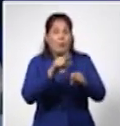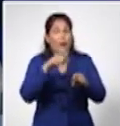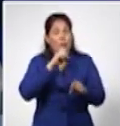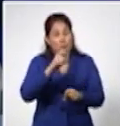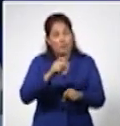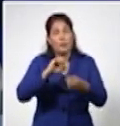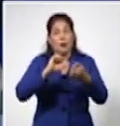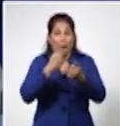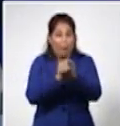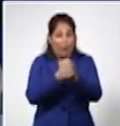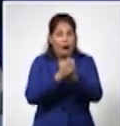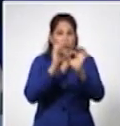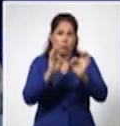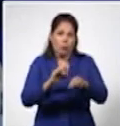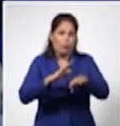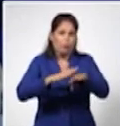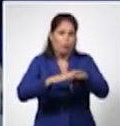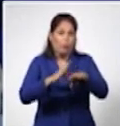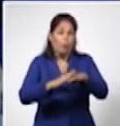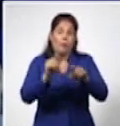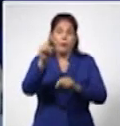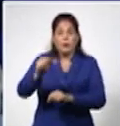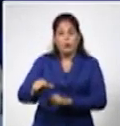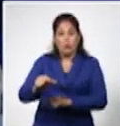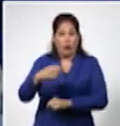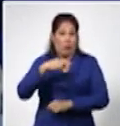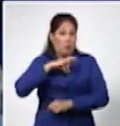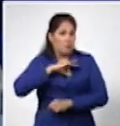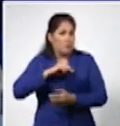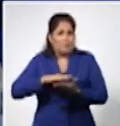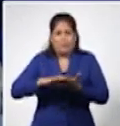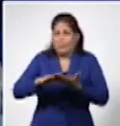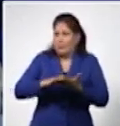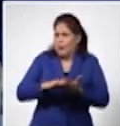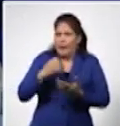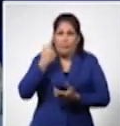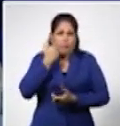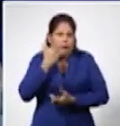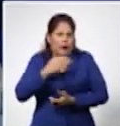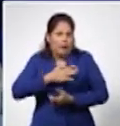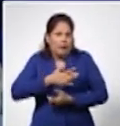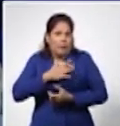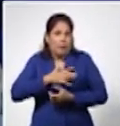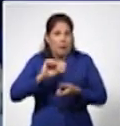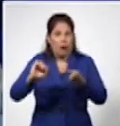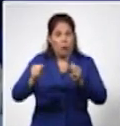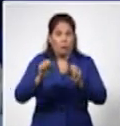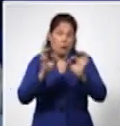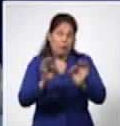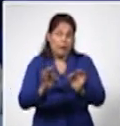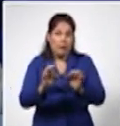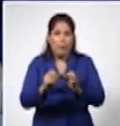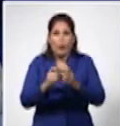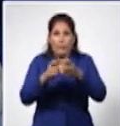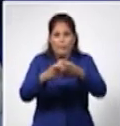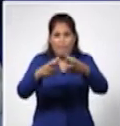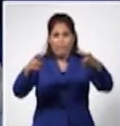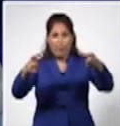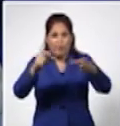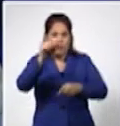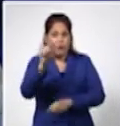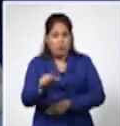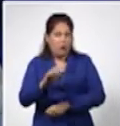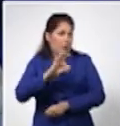infection in Cuba to 192. No imported cases were reported